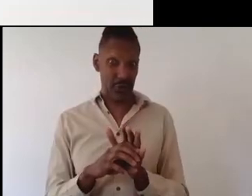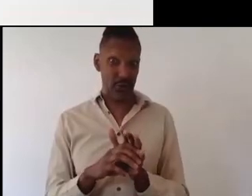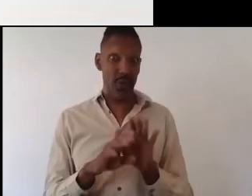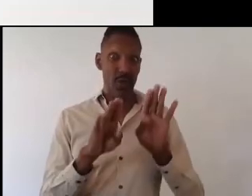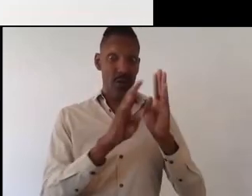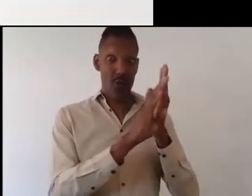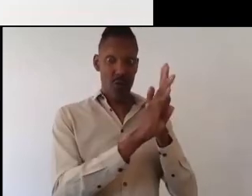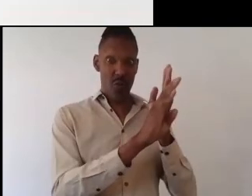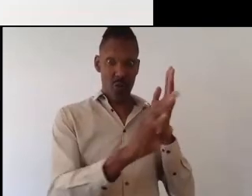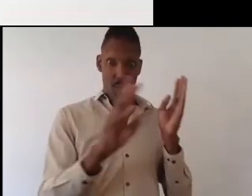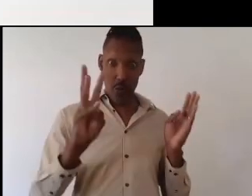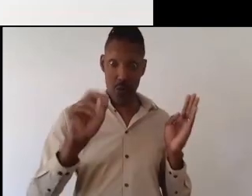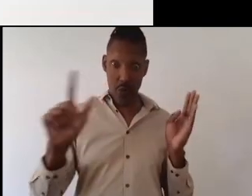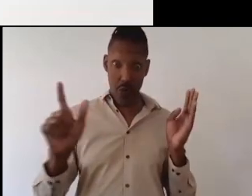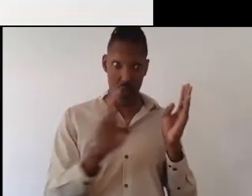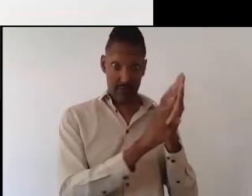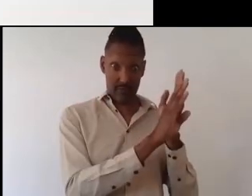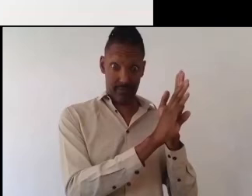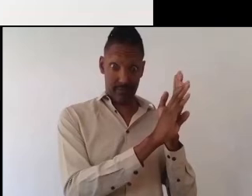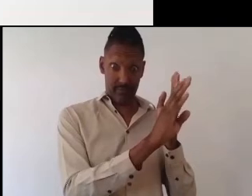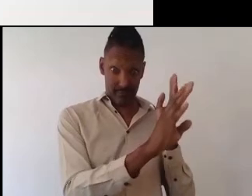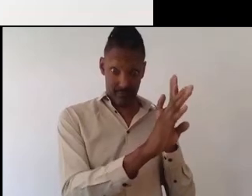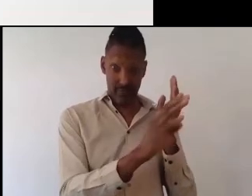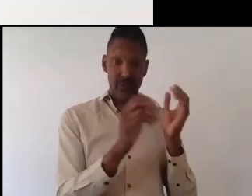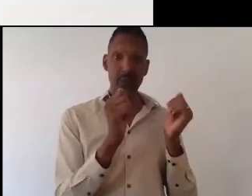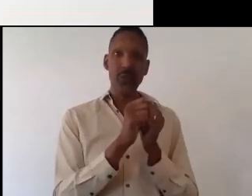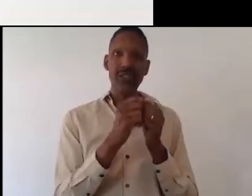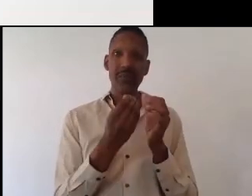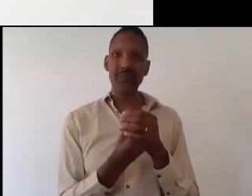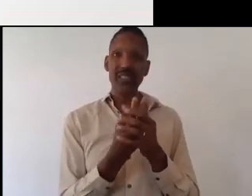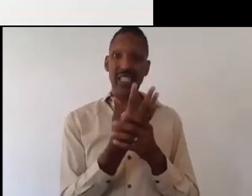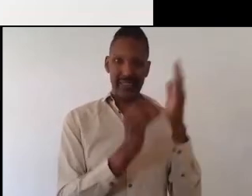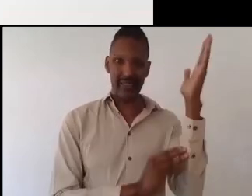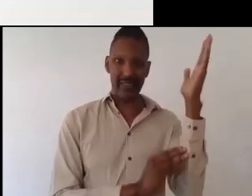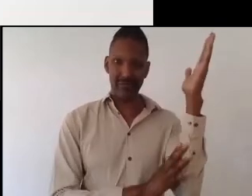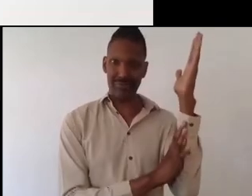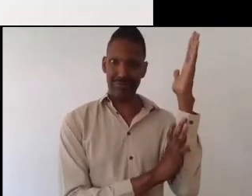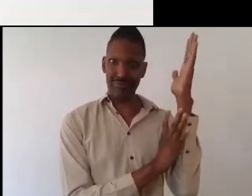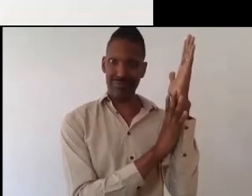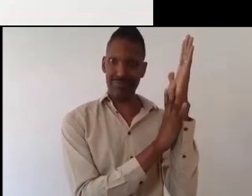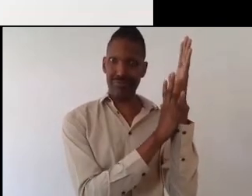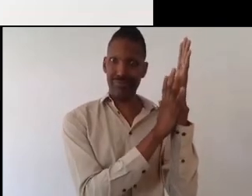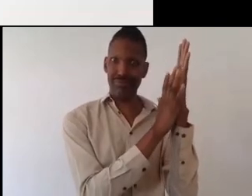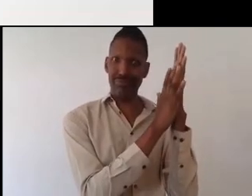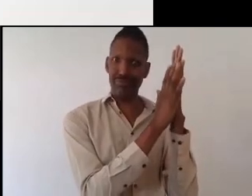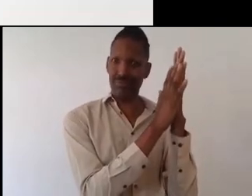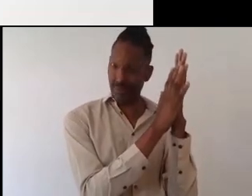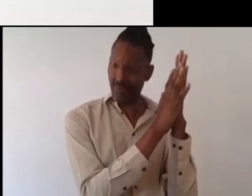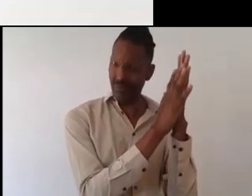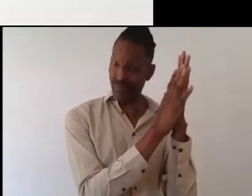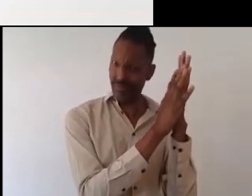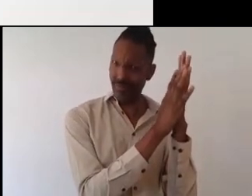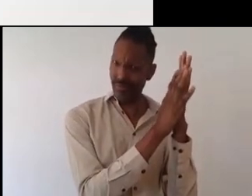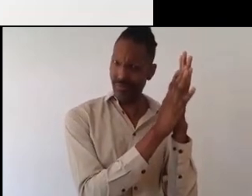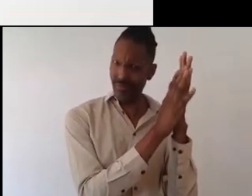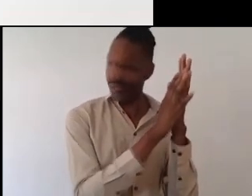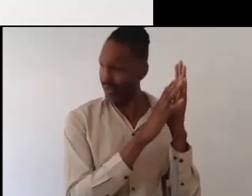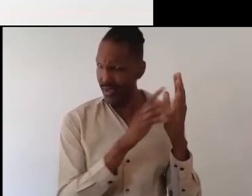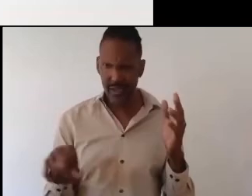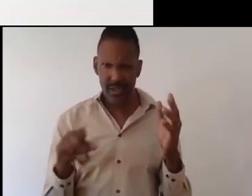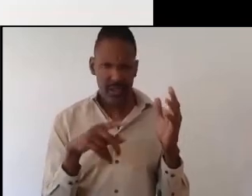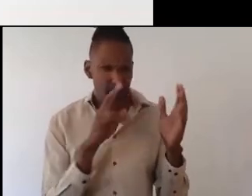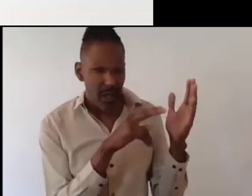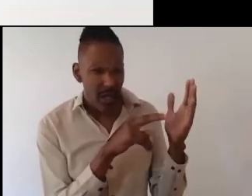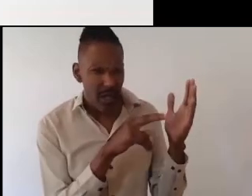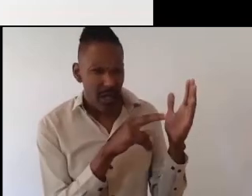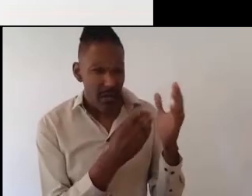can plants grow on walls? We thought plants have to have roots in the ground. So this is a topic that children can explore, and it's relevant